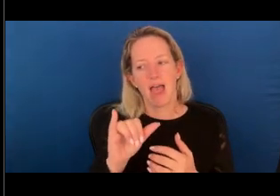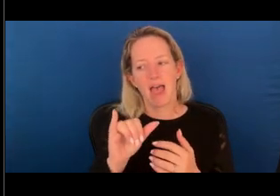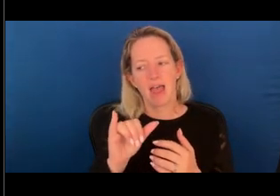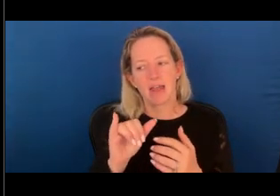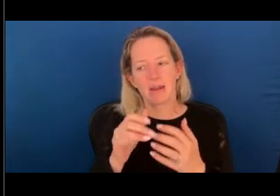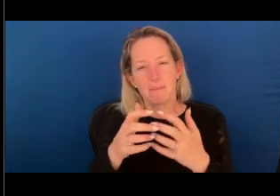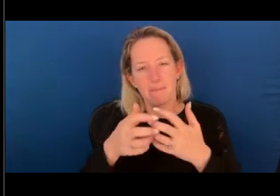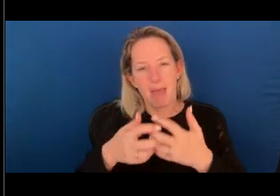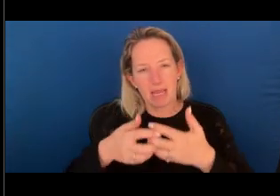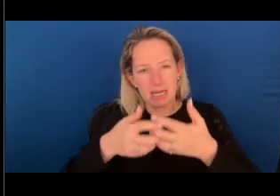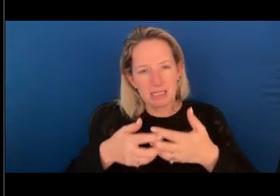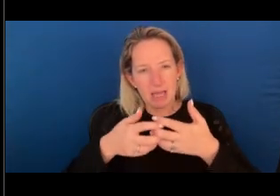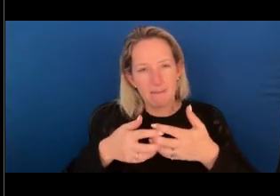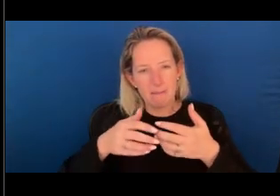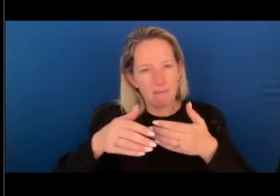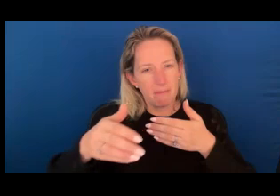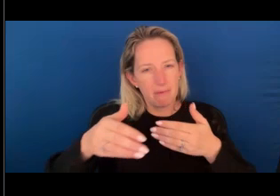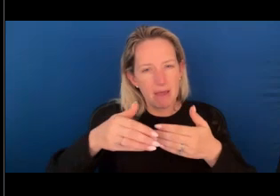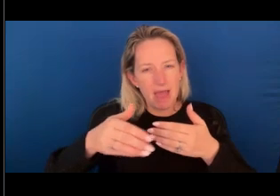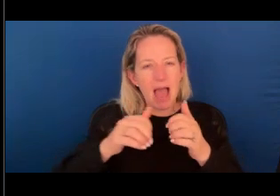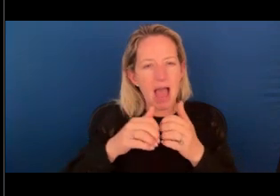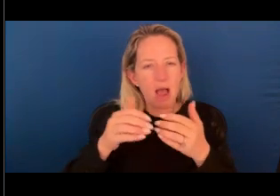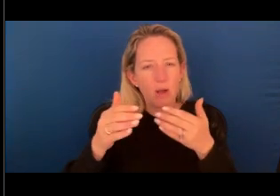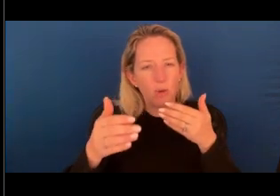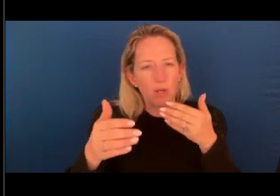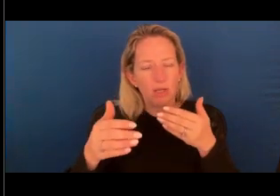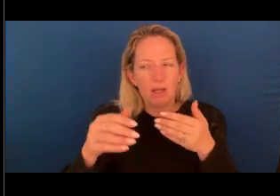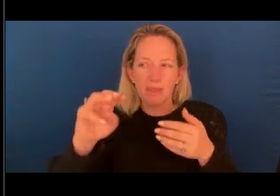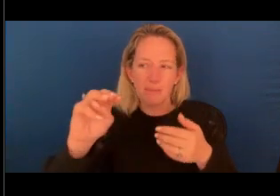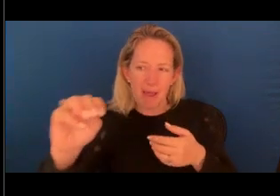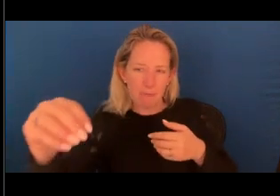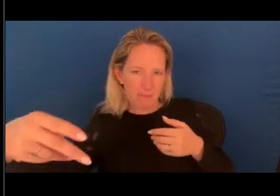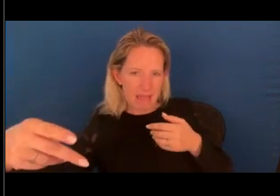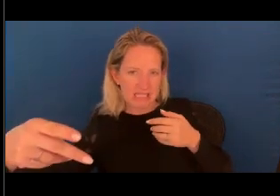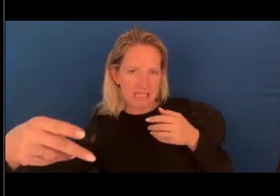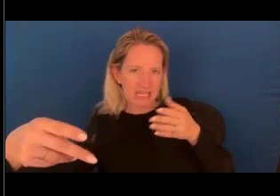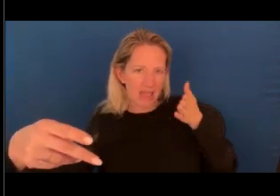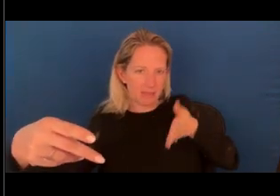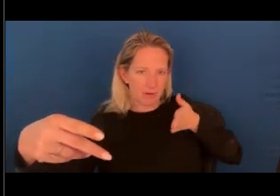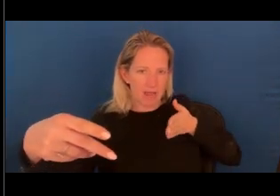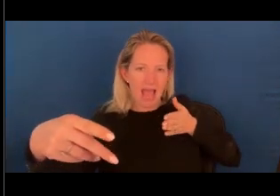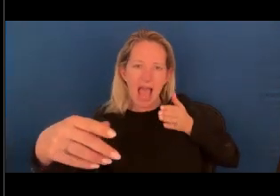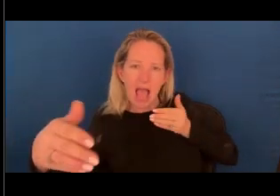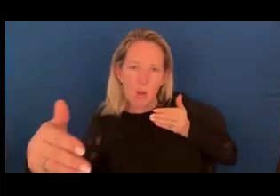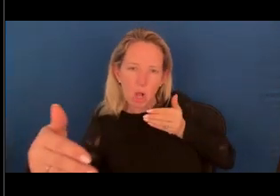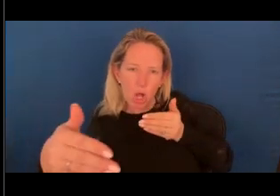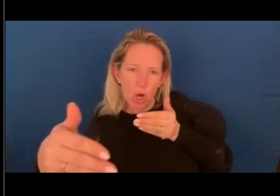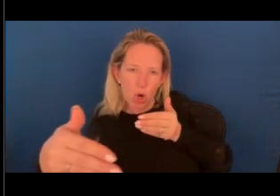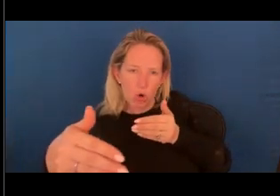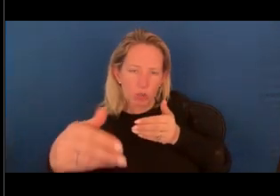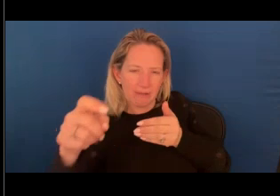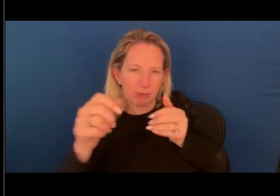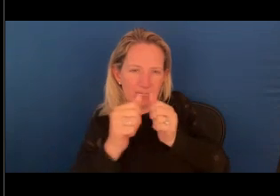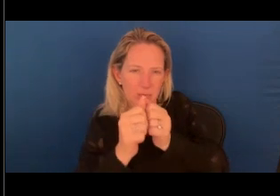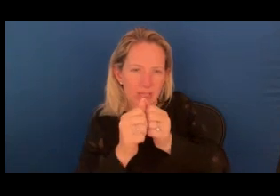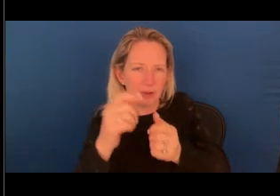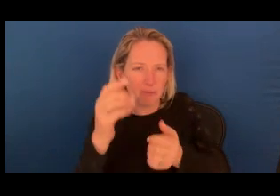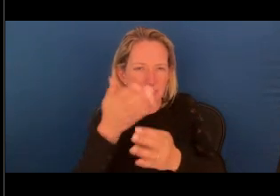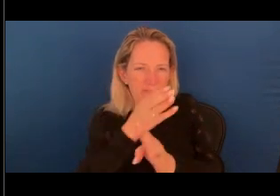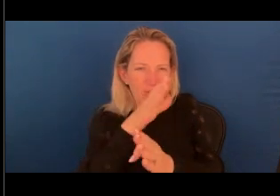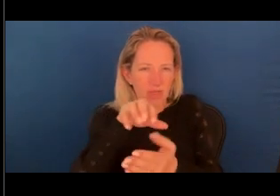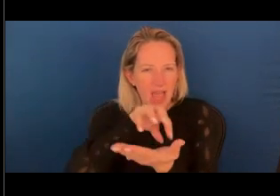of proximity? Like how close to your device does a microplastic need to be before this undulation motion actually helps attract it towards your device?